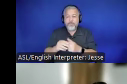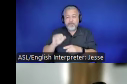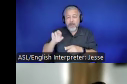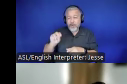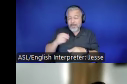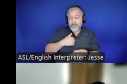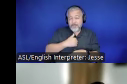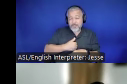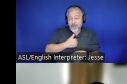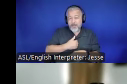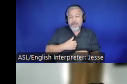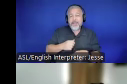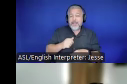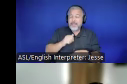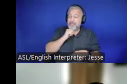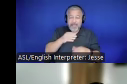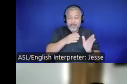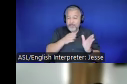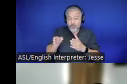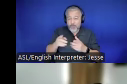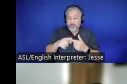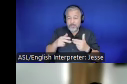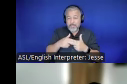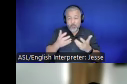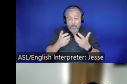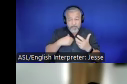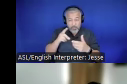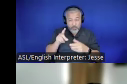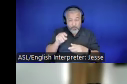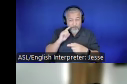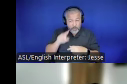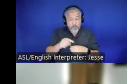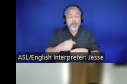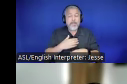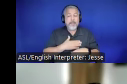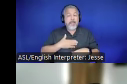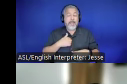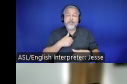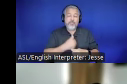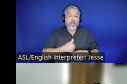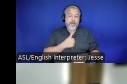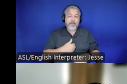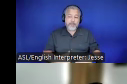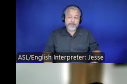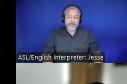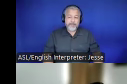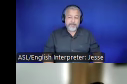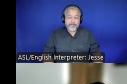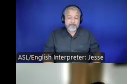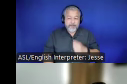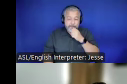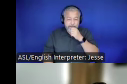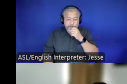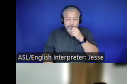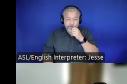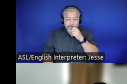so Yes. sorry. It's not moving your slides. Do you want me to go ahead and share for you? Would you please? I'm so sorry. No worries. No, you're fine. You're fine. Hold on. Let me go